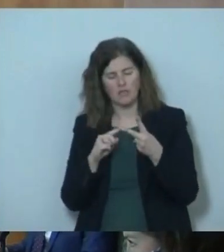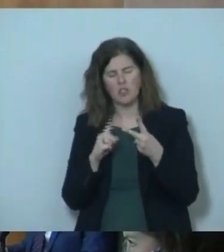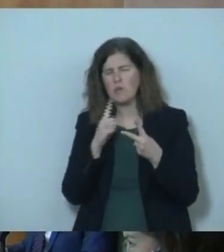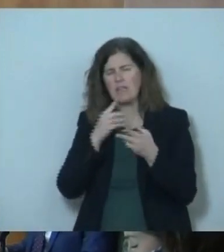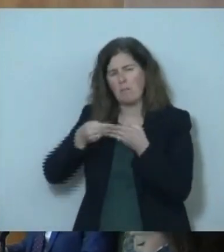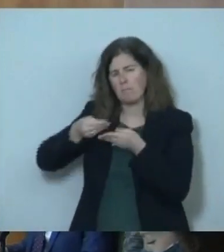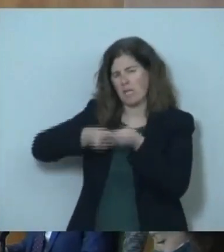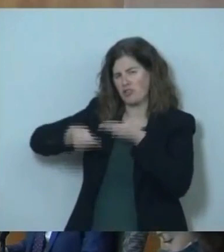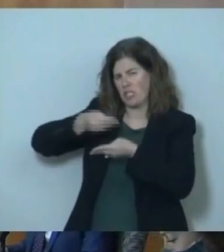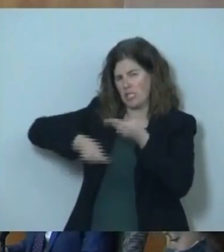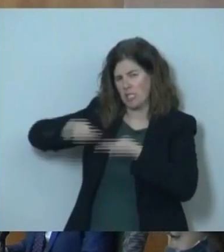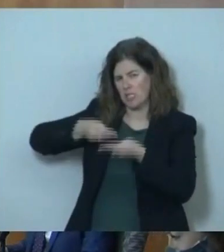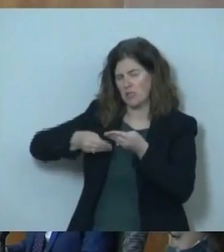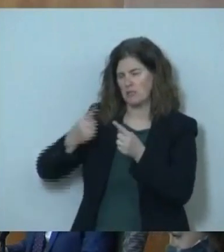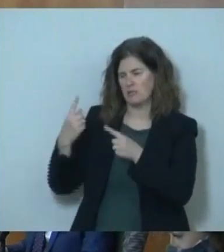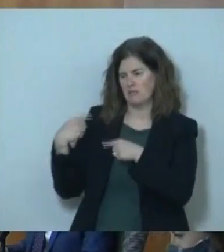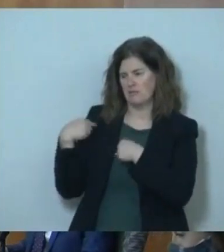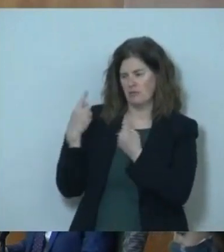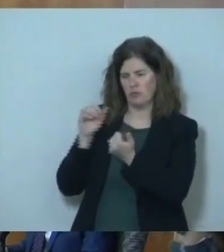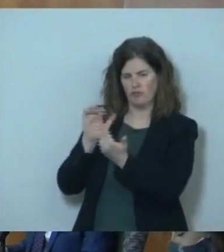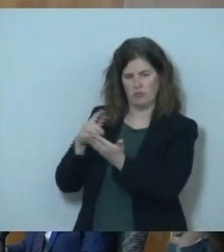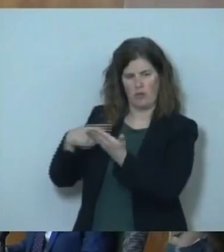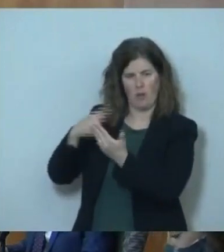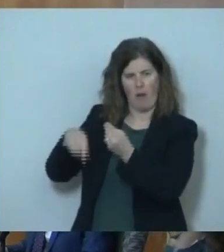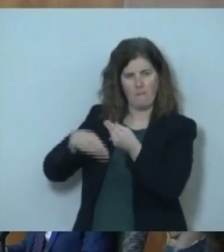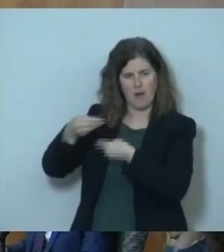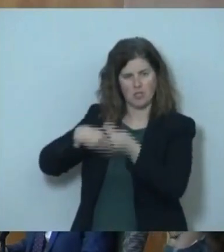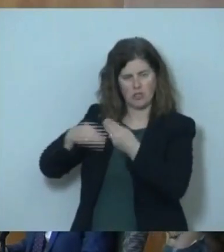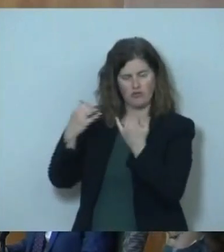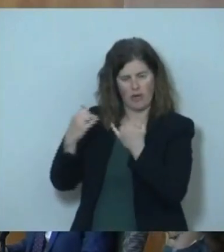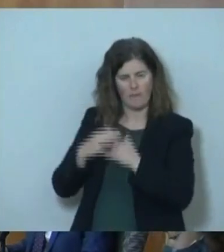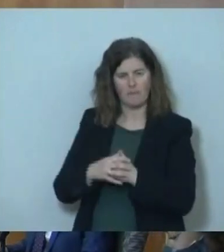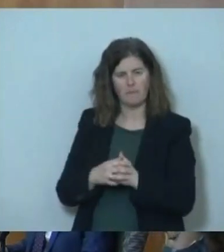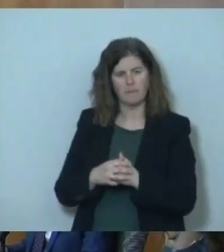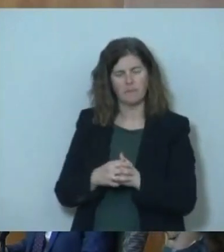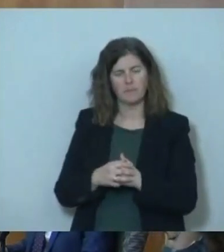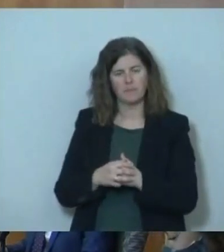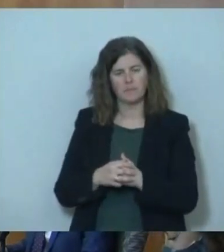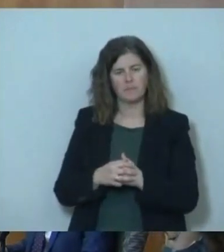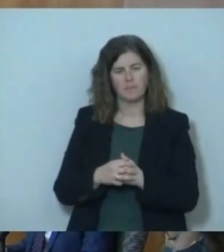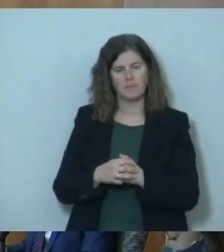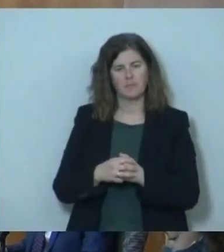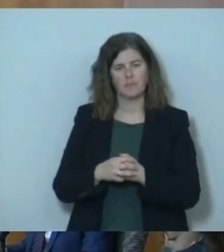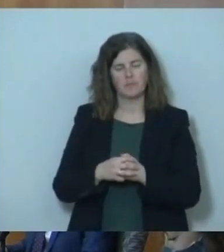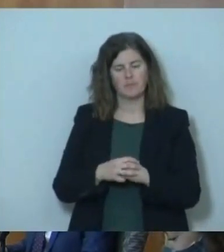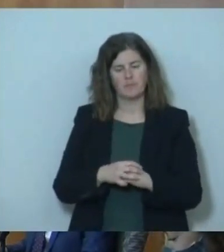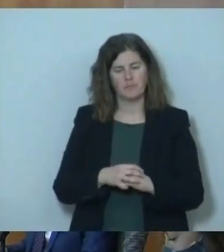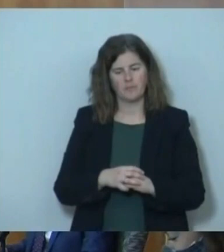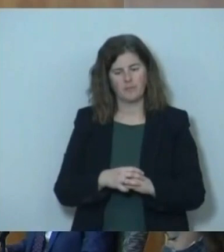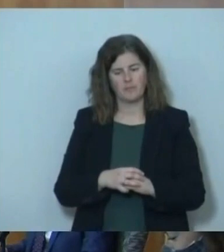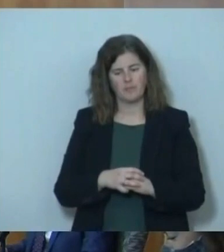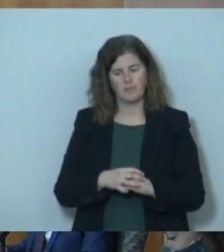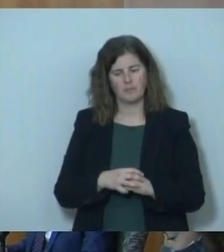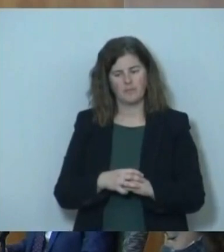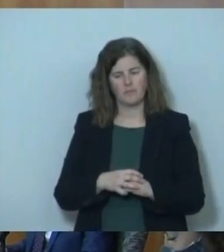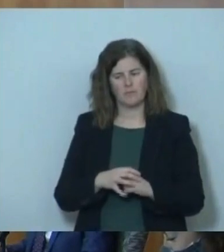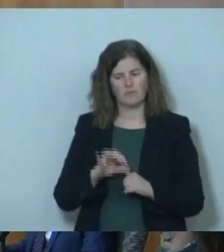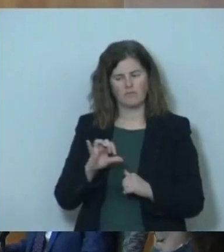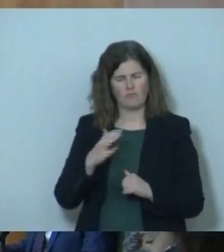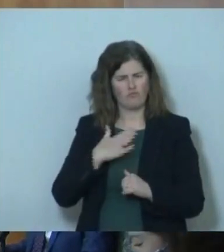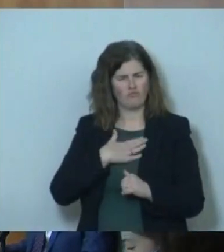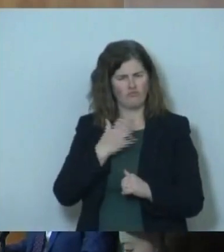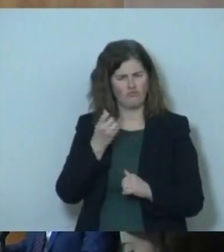budget, since you've been addressing that a lot today. And that is, it was my understanding